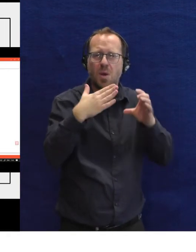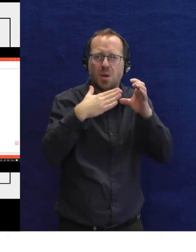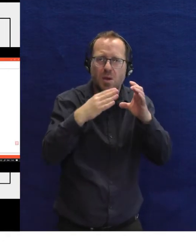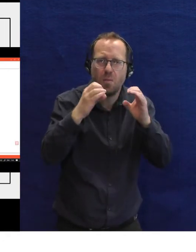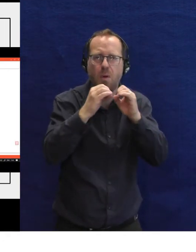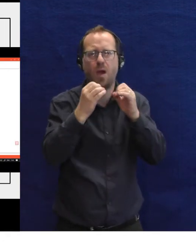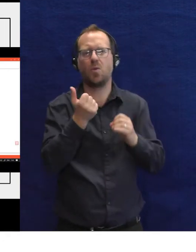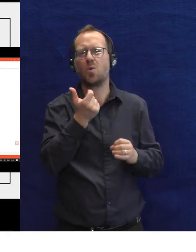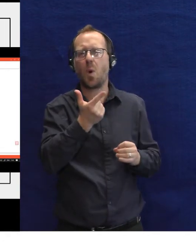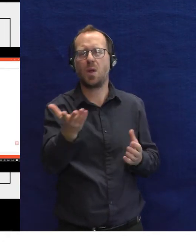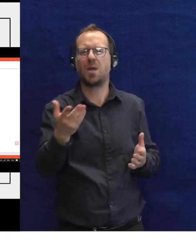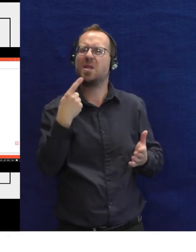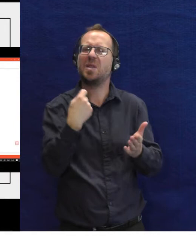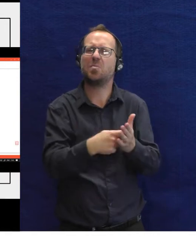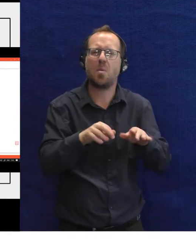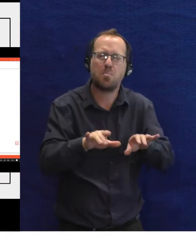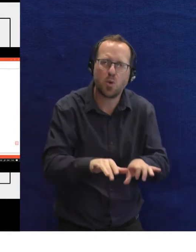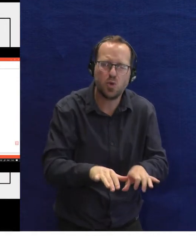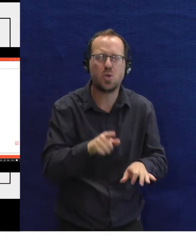After you